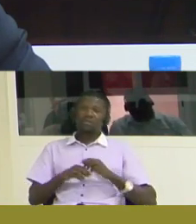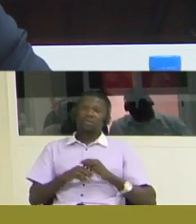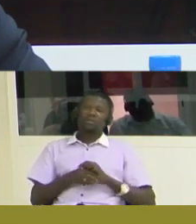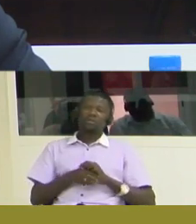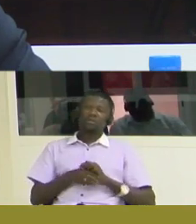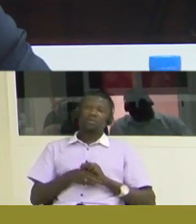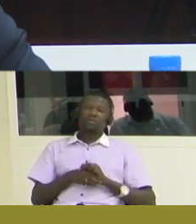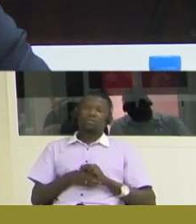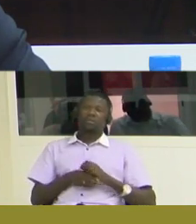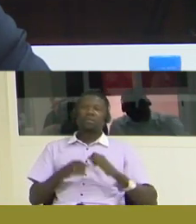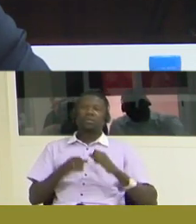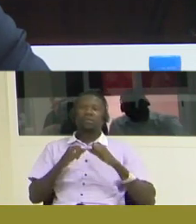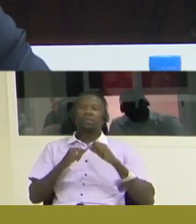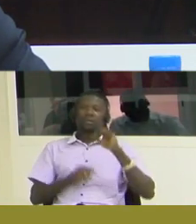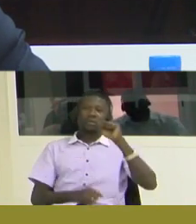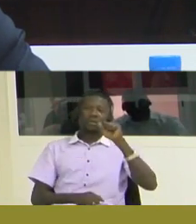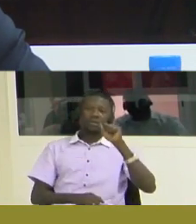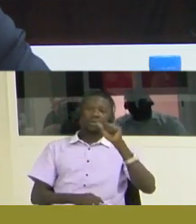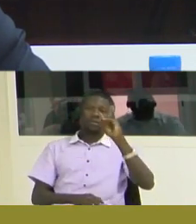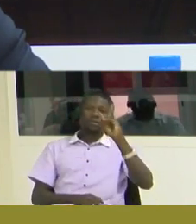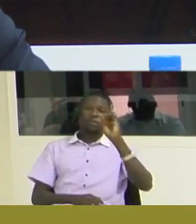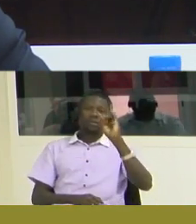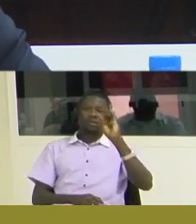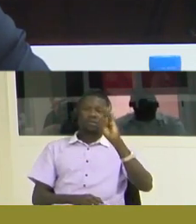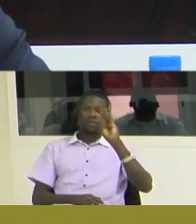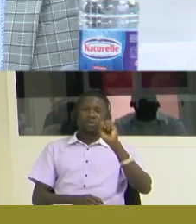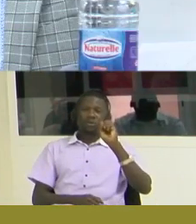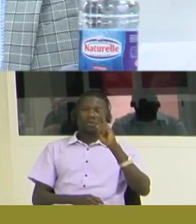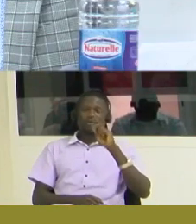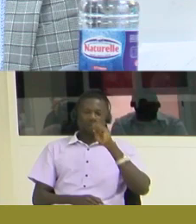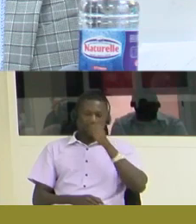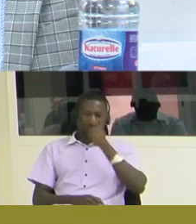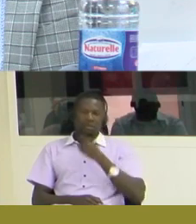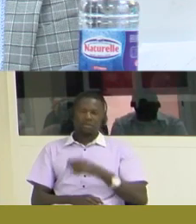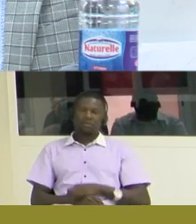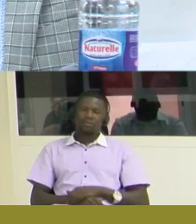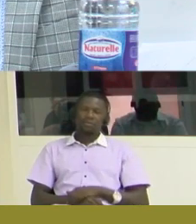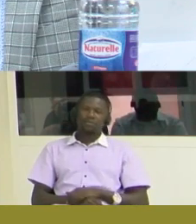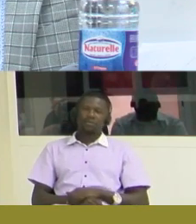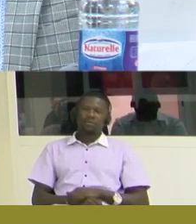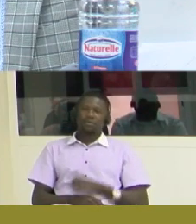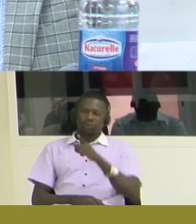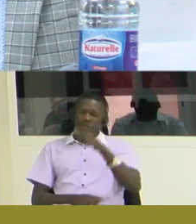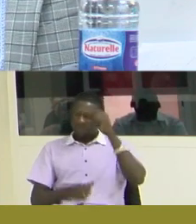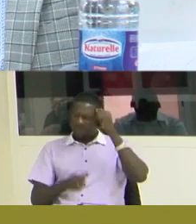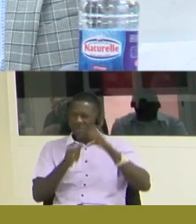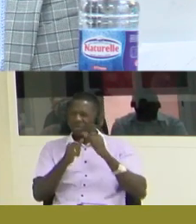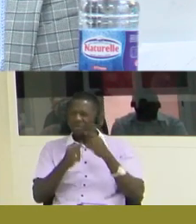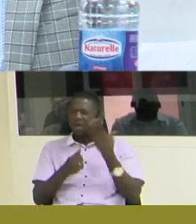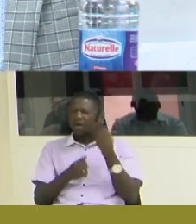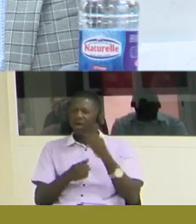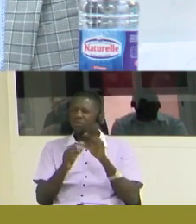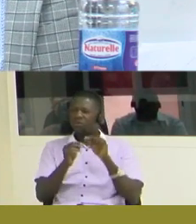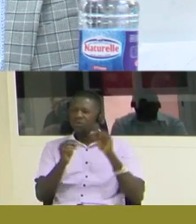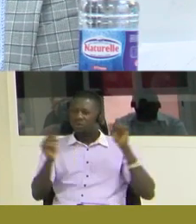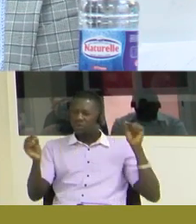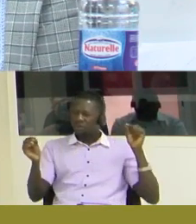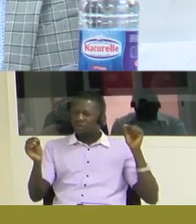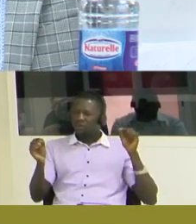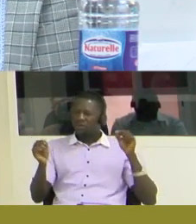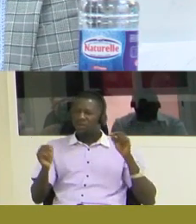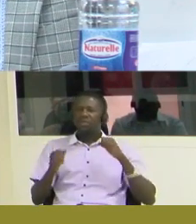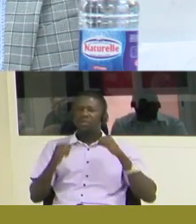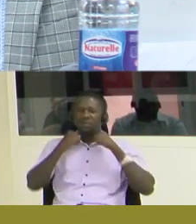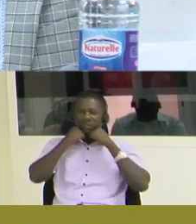sadly Hydra passed away and do you recall for how long Sanna was